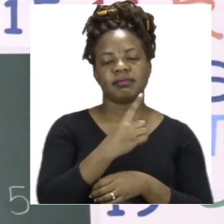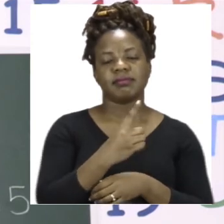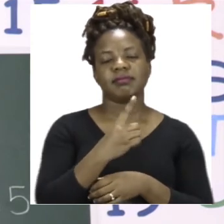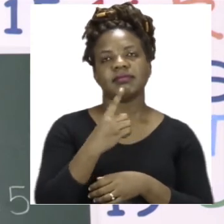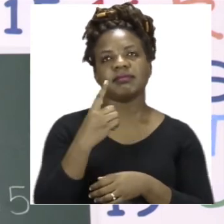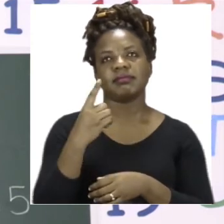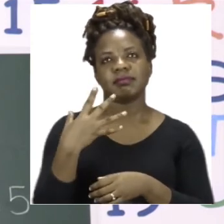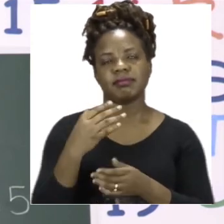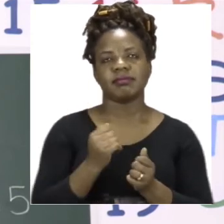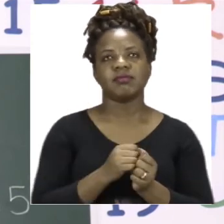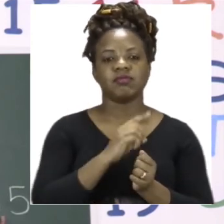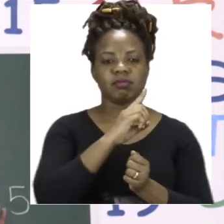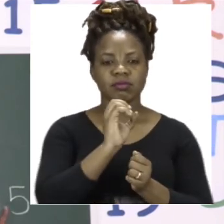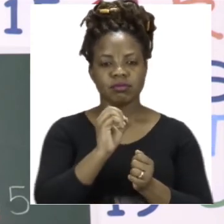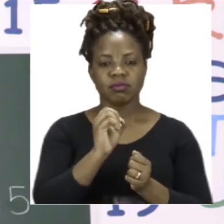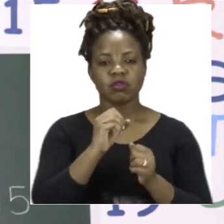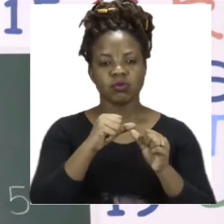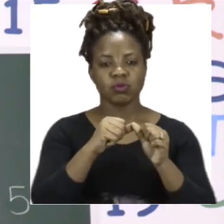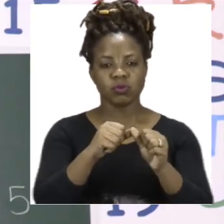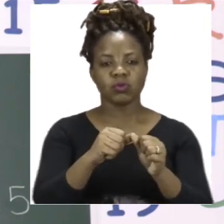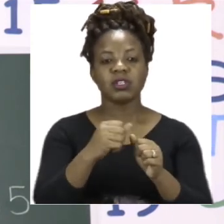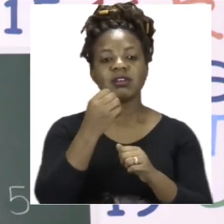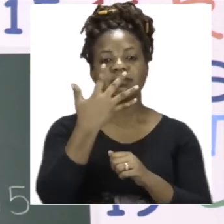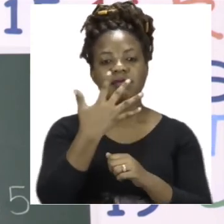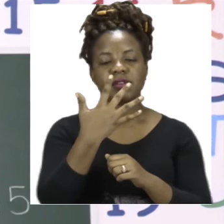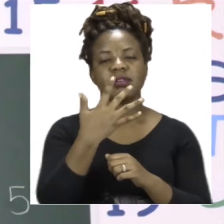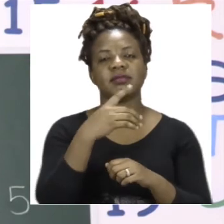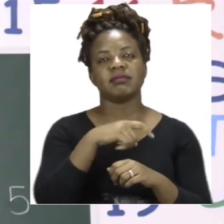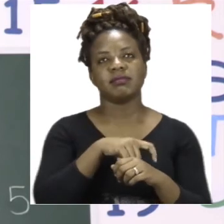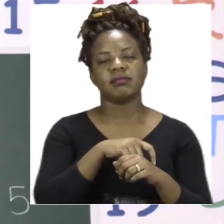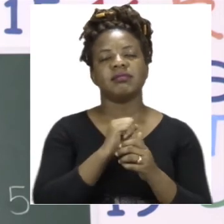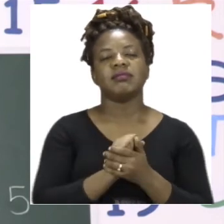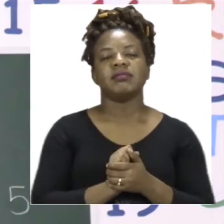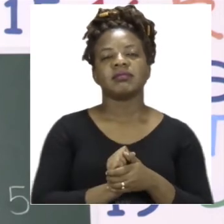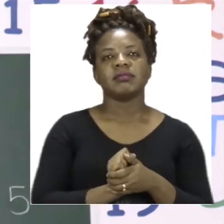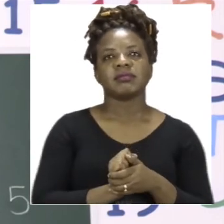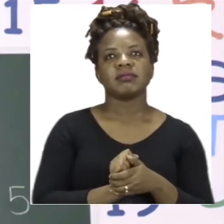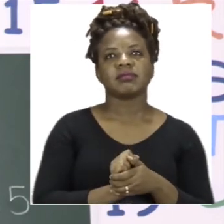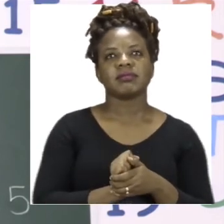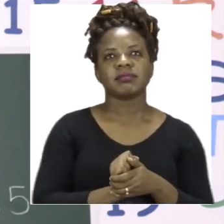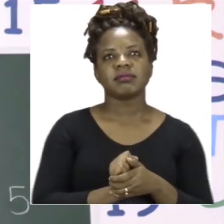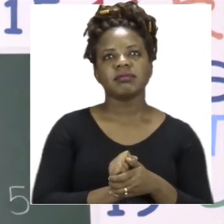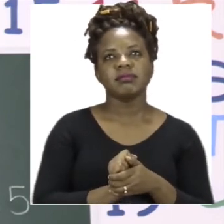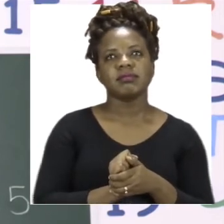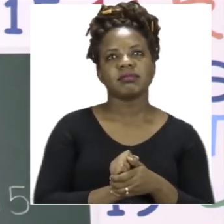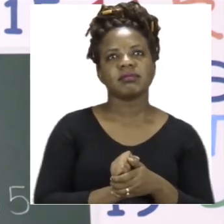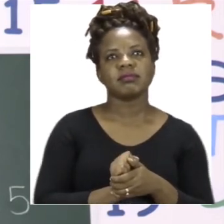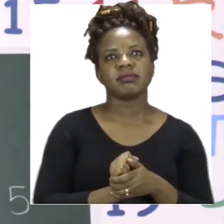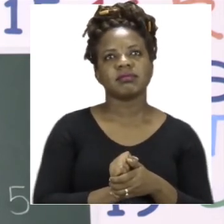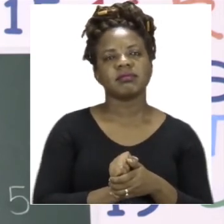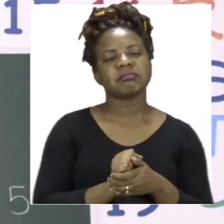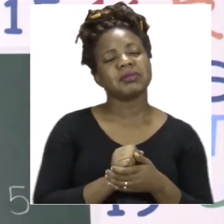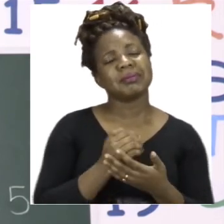on from the number 10, which gave us 15. Now, I know that it might be complicated for